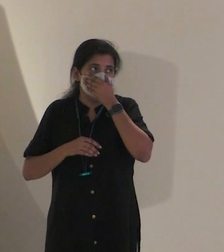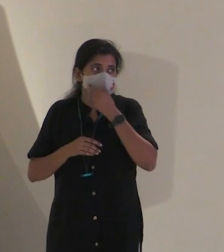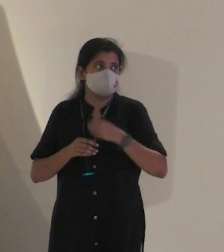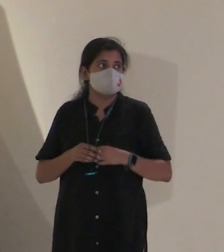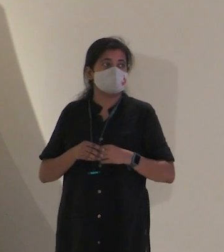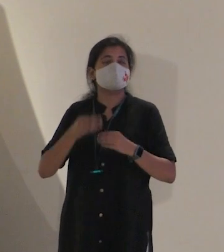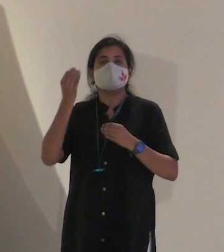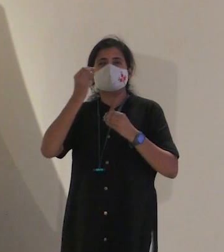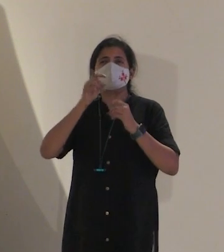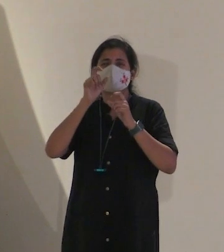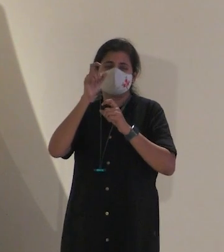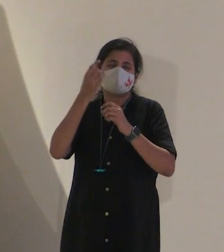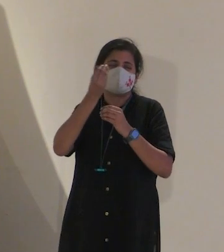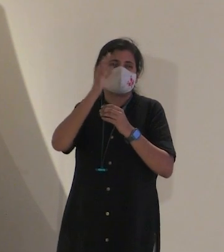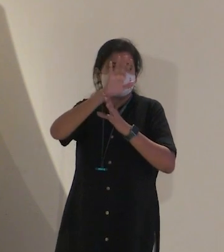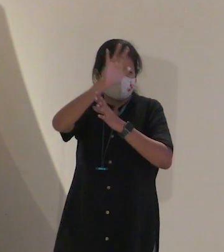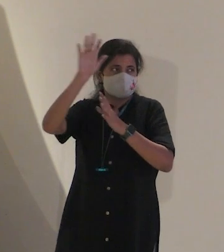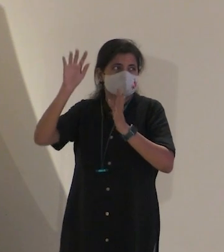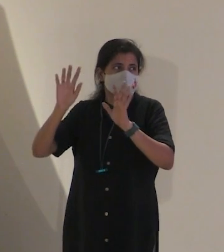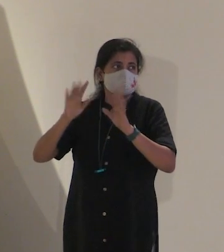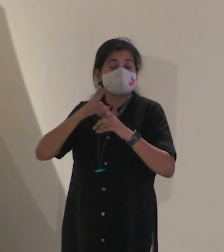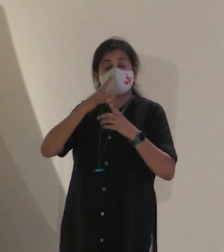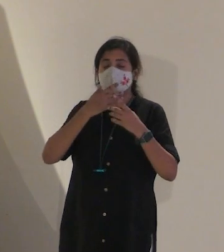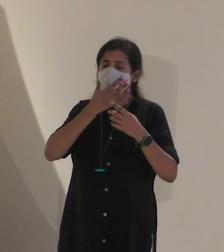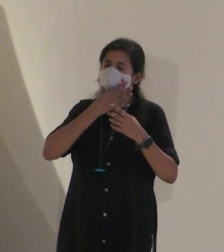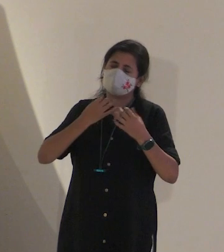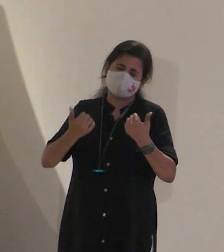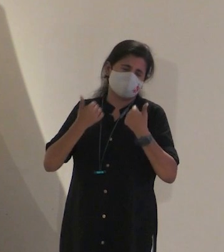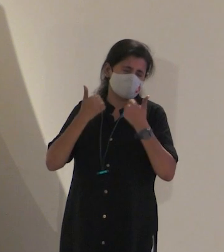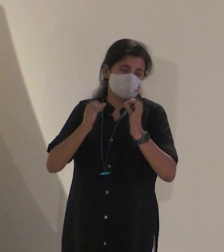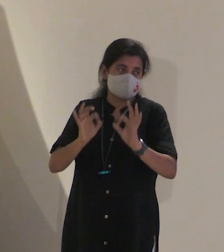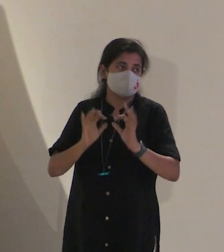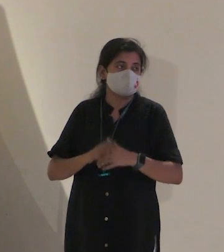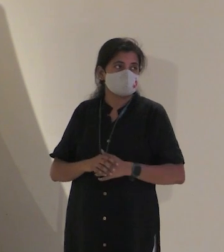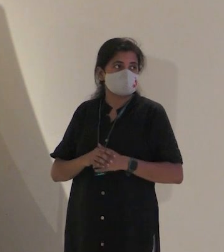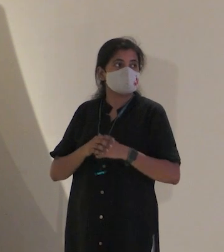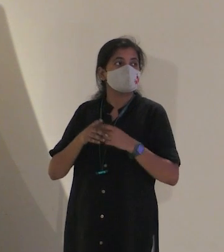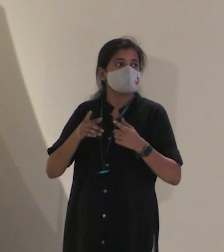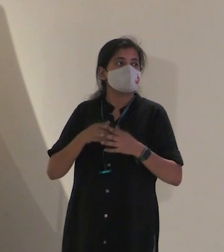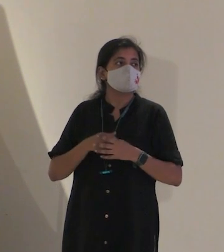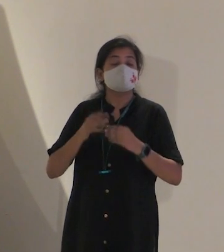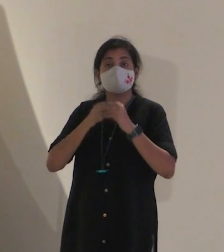of them are doing absolutely fantastic, or like the NCBS archive of Venkat Srinivasan in Bangalore.